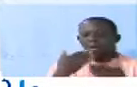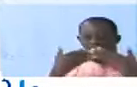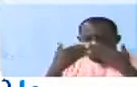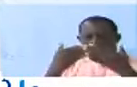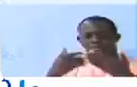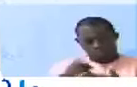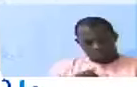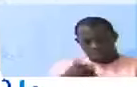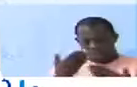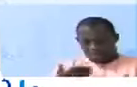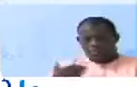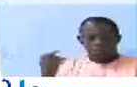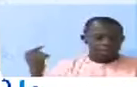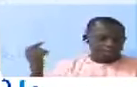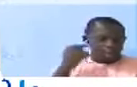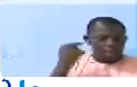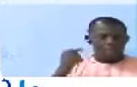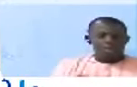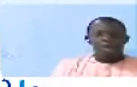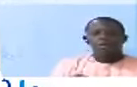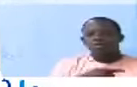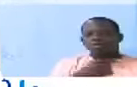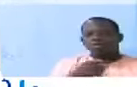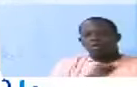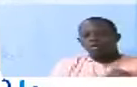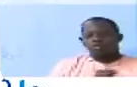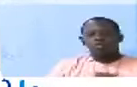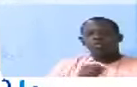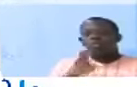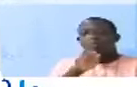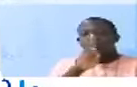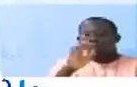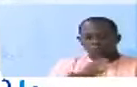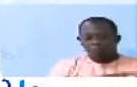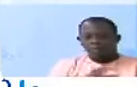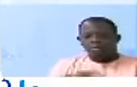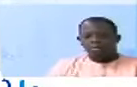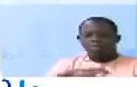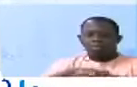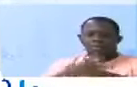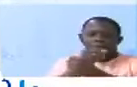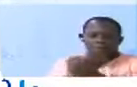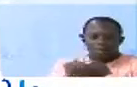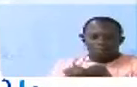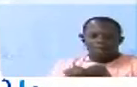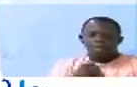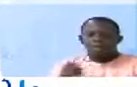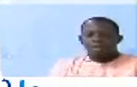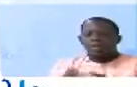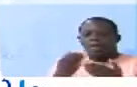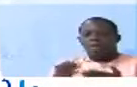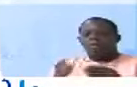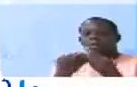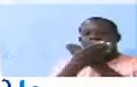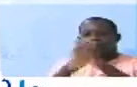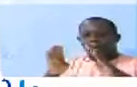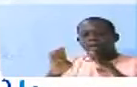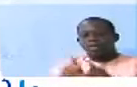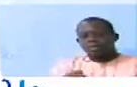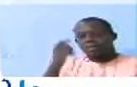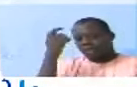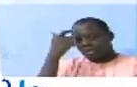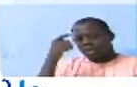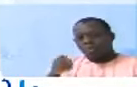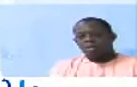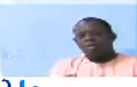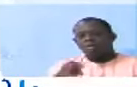that those of us who were arrested, they decided to revoke our bail. I cannot remember